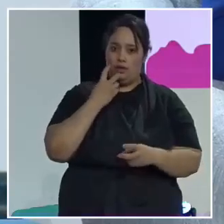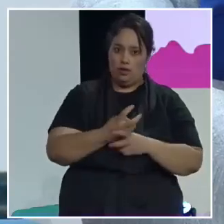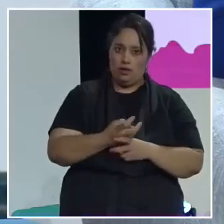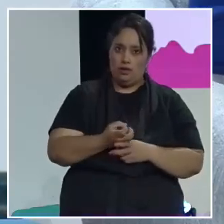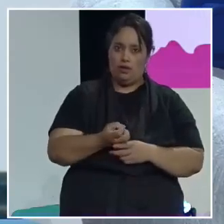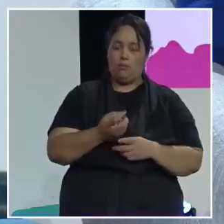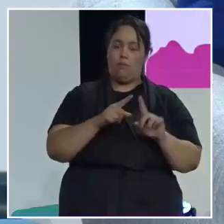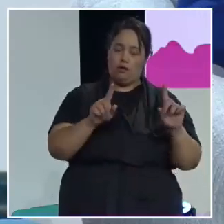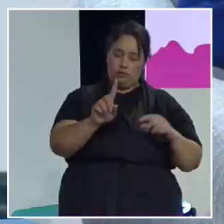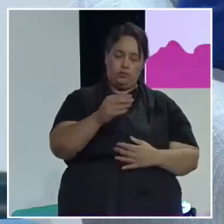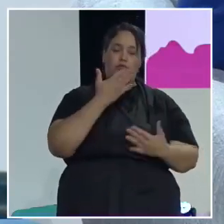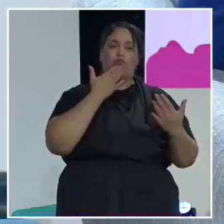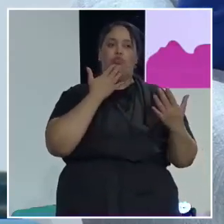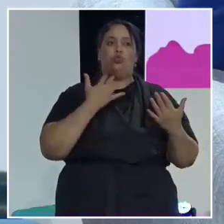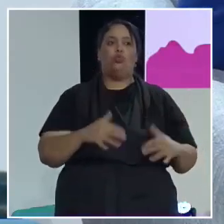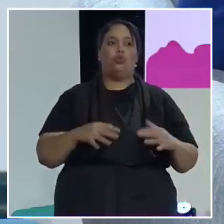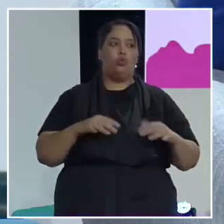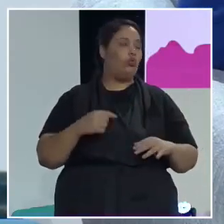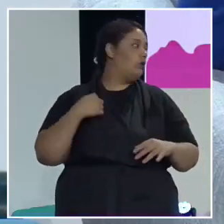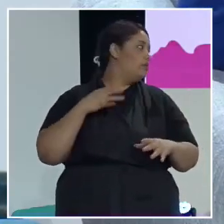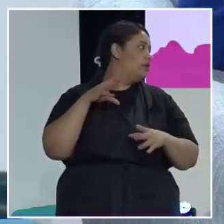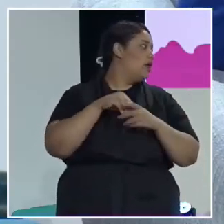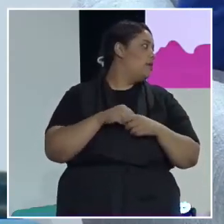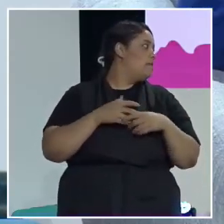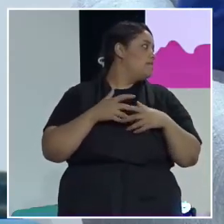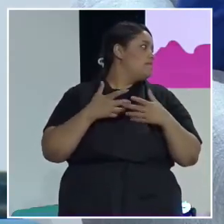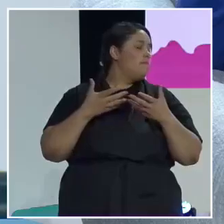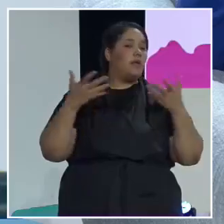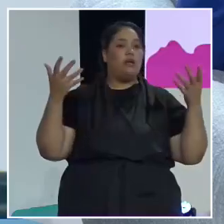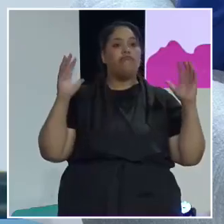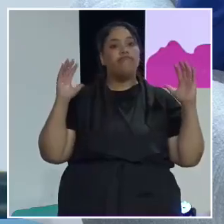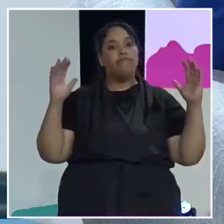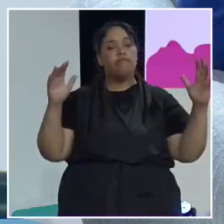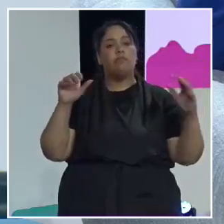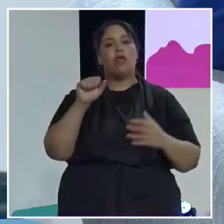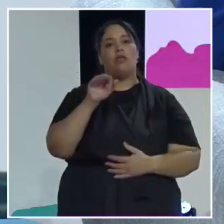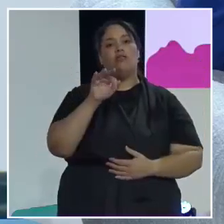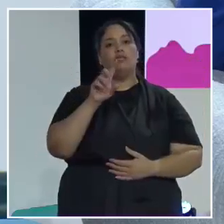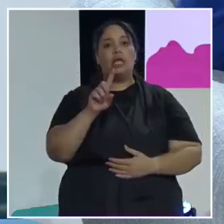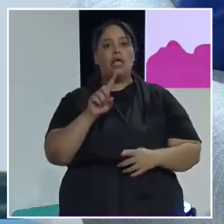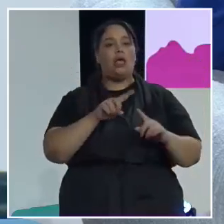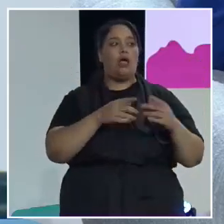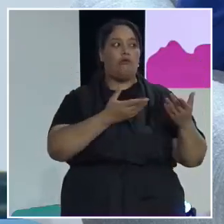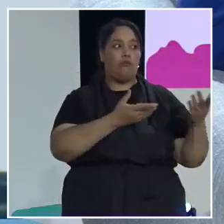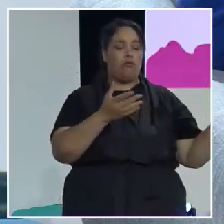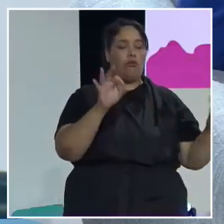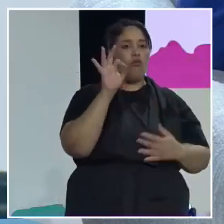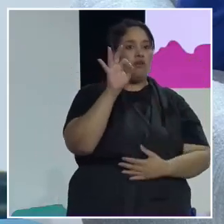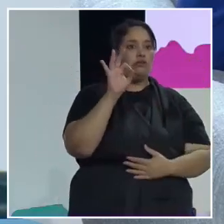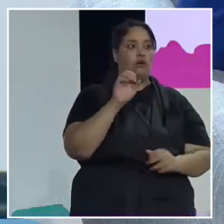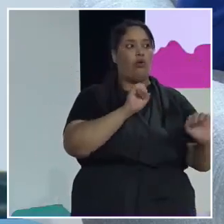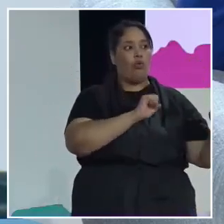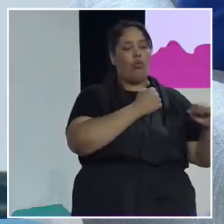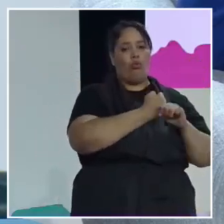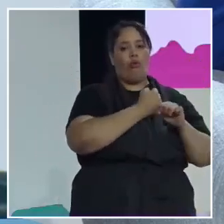wanted to say thank you very much for having me here, and a huge congratulations to AFD and to you, Professor, for your